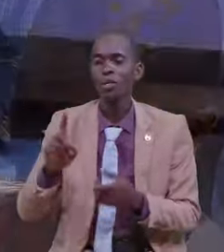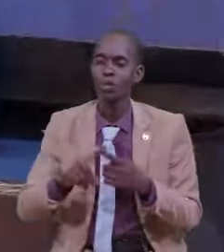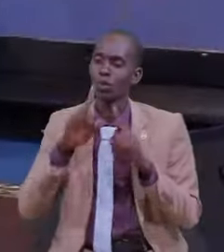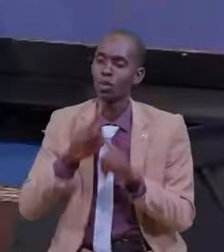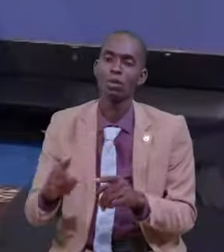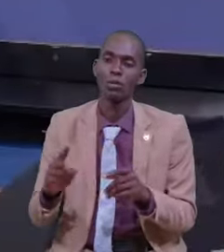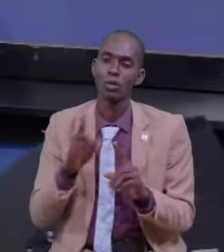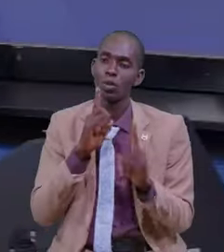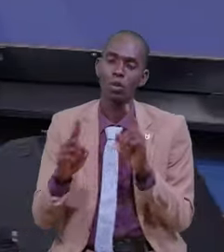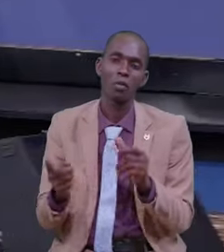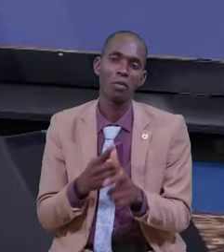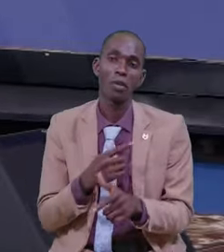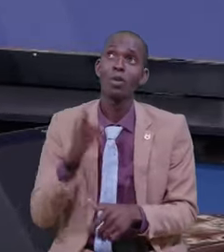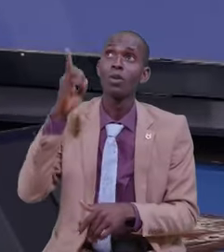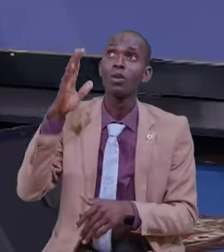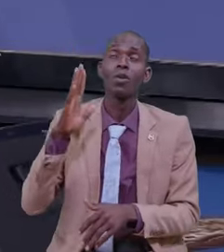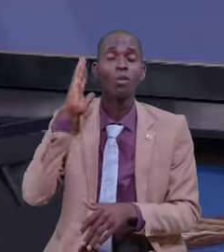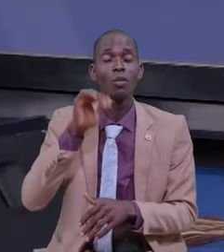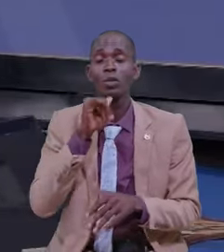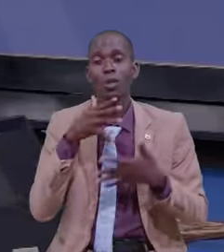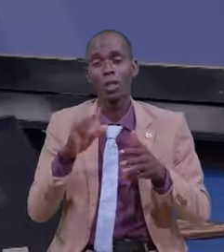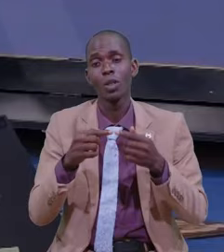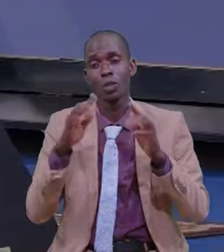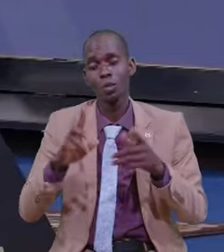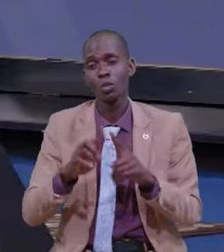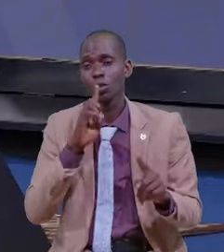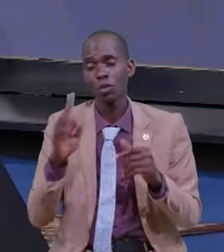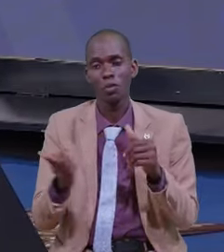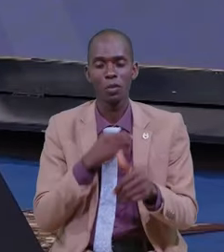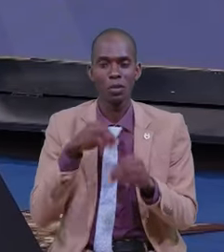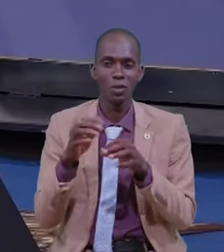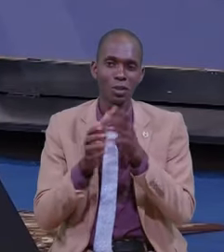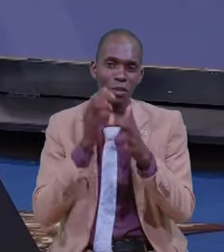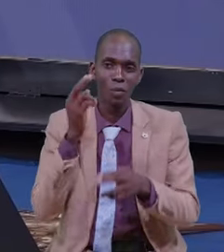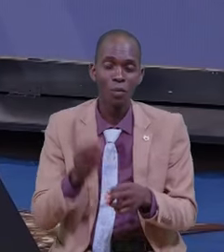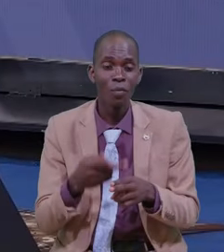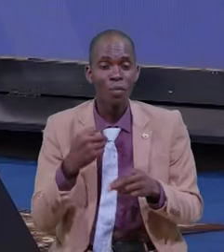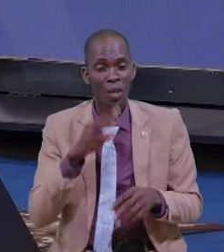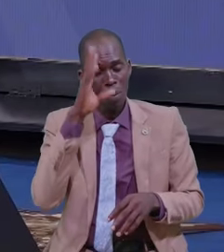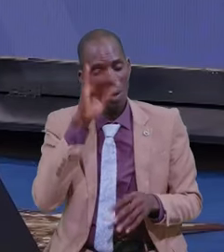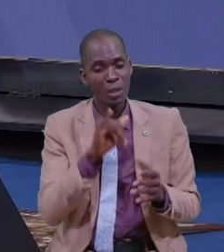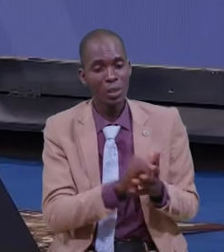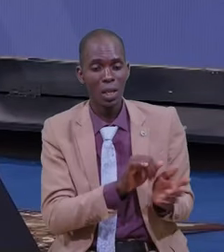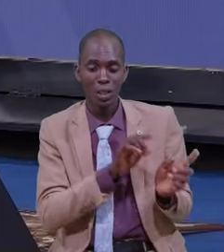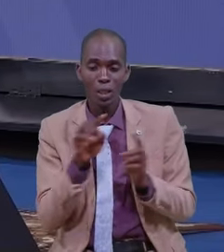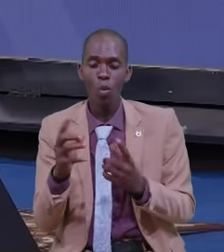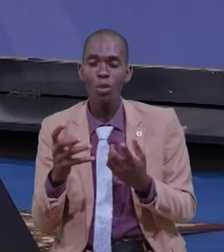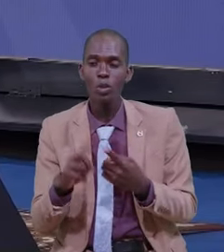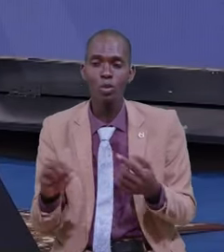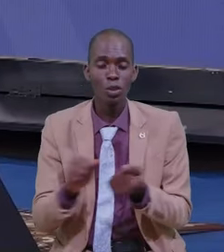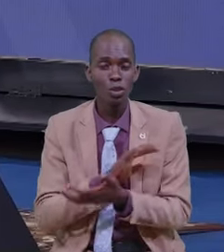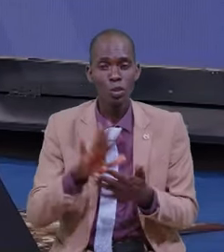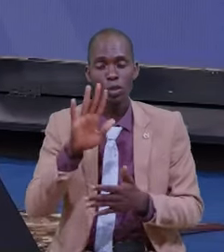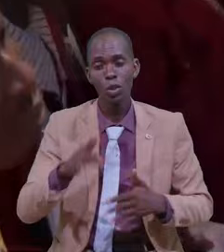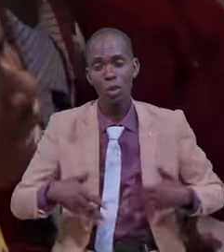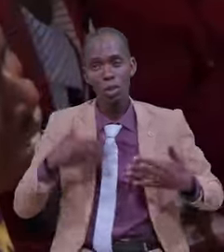your life, and wanted to ask for your future, and wanted to destroy you, wanting to stop you, God will shut